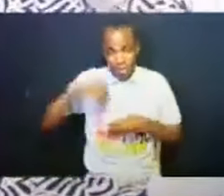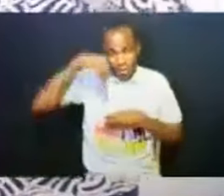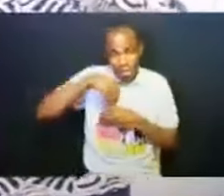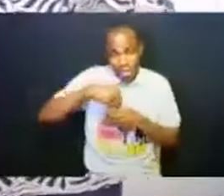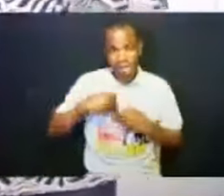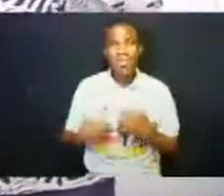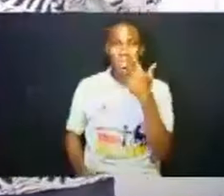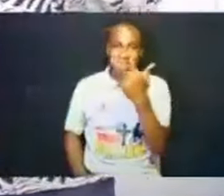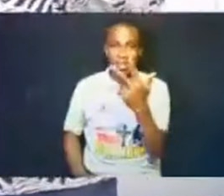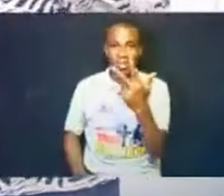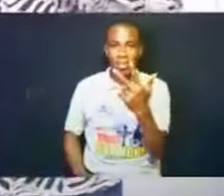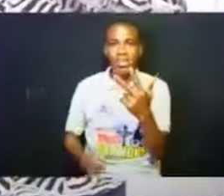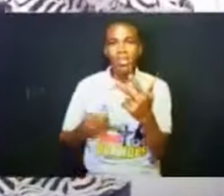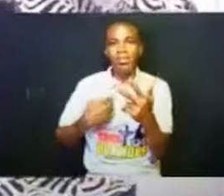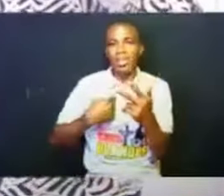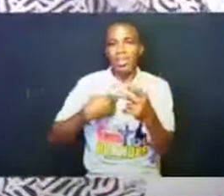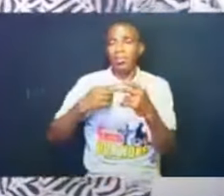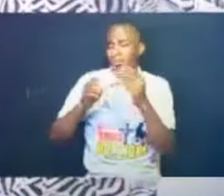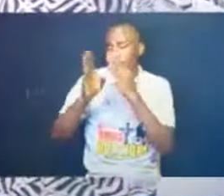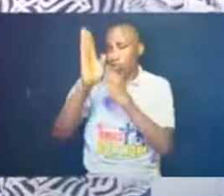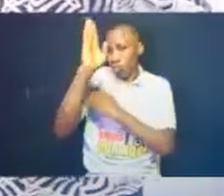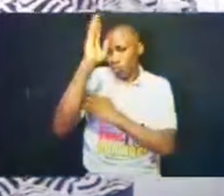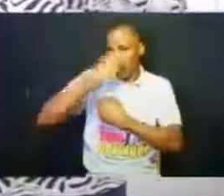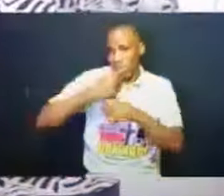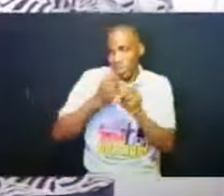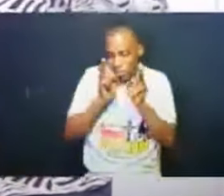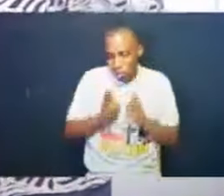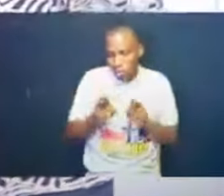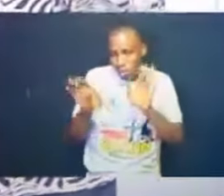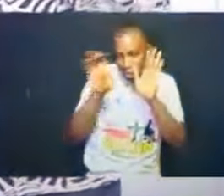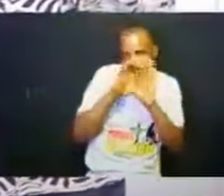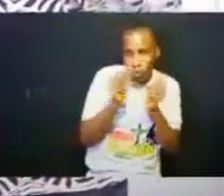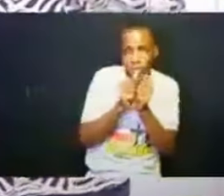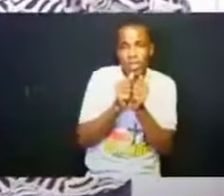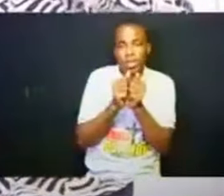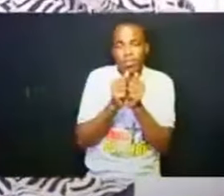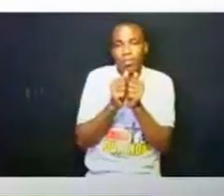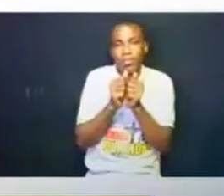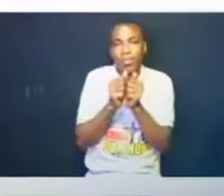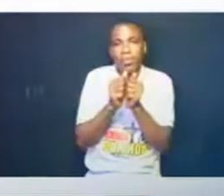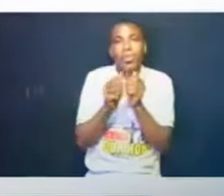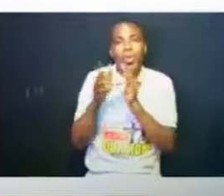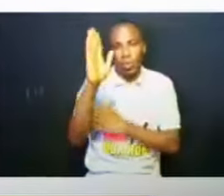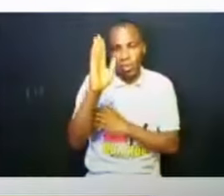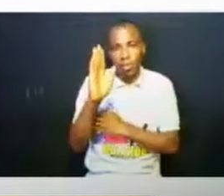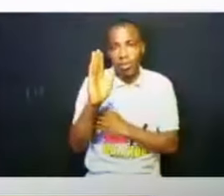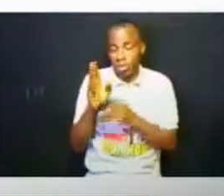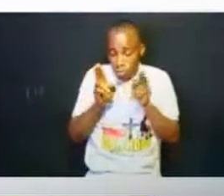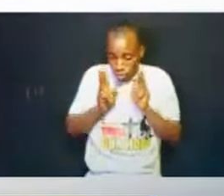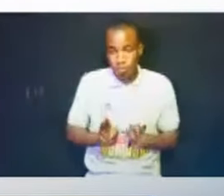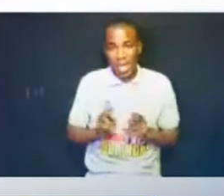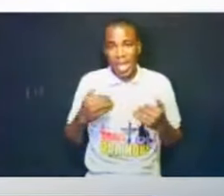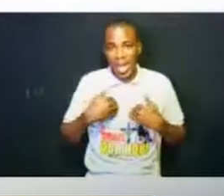created after the image of God. The human being is a spirit. that has